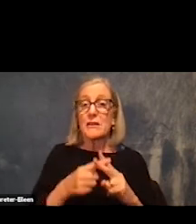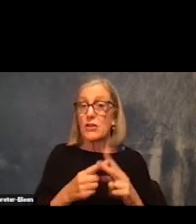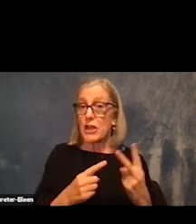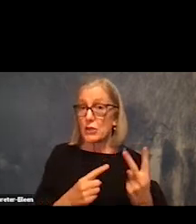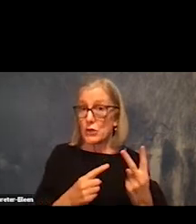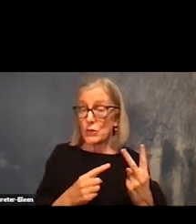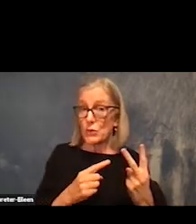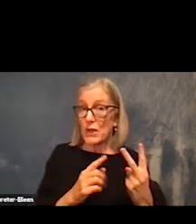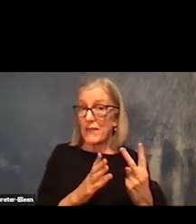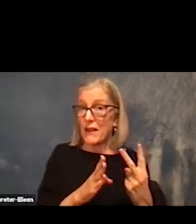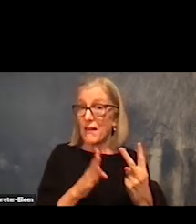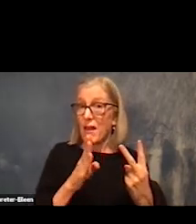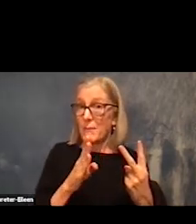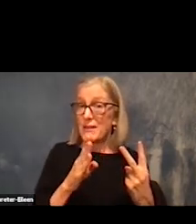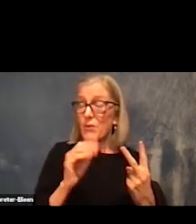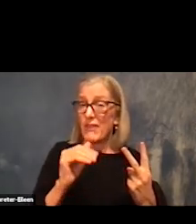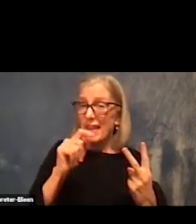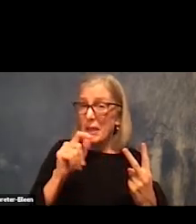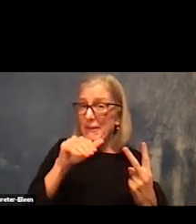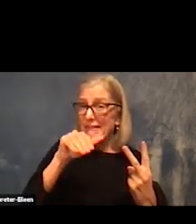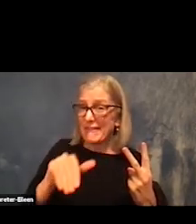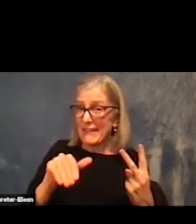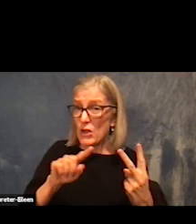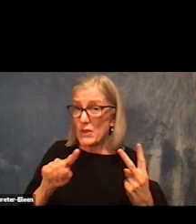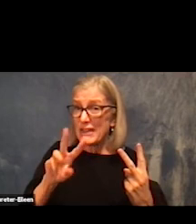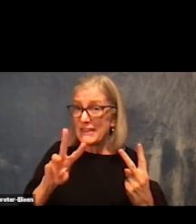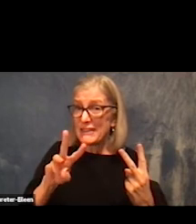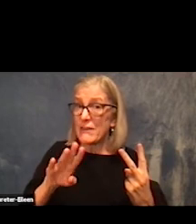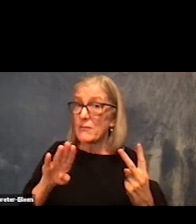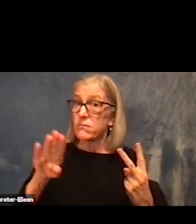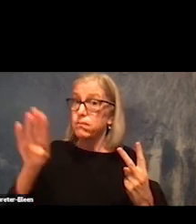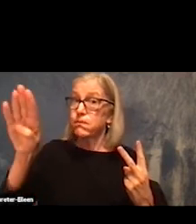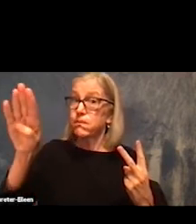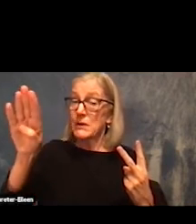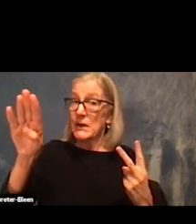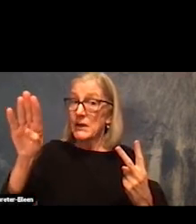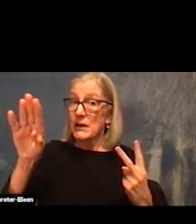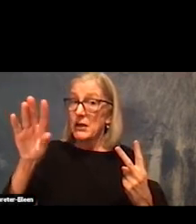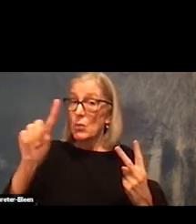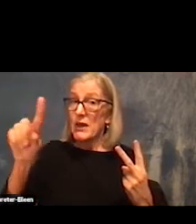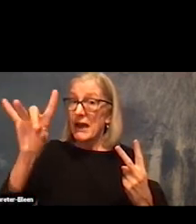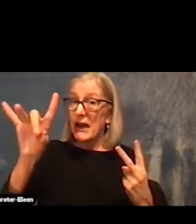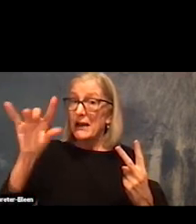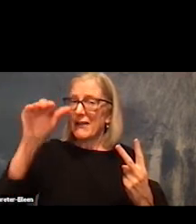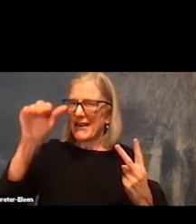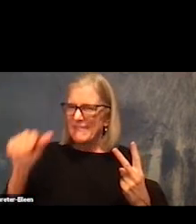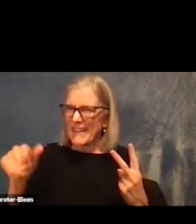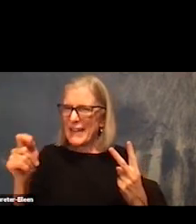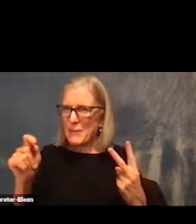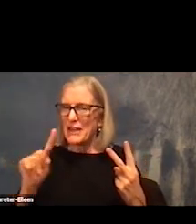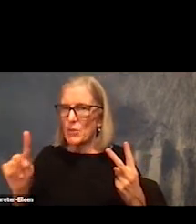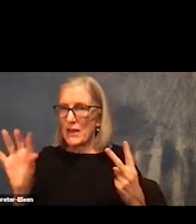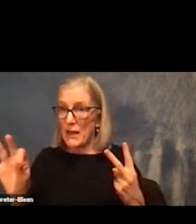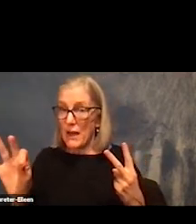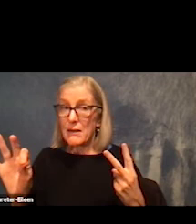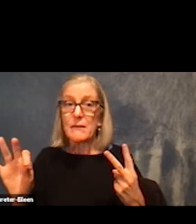climbs with a setback in week 6 and up to 26 in week 8, then back to 19 in week 9. The red line is